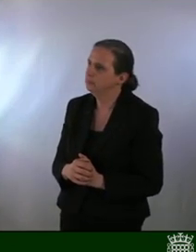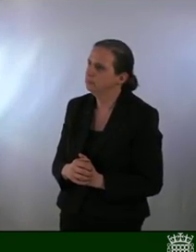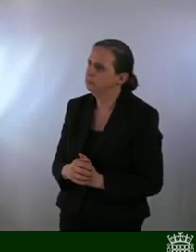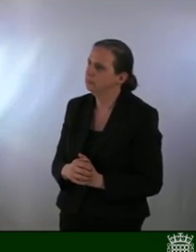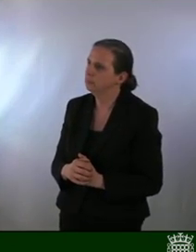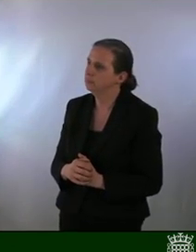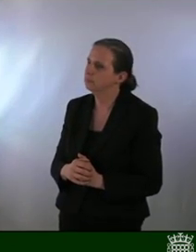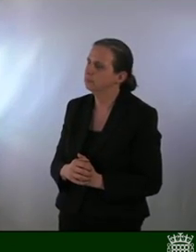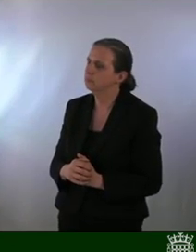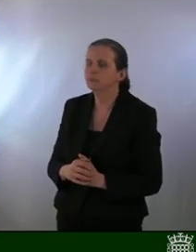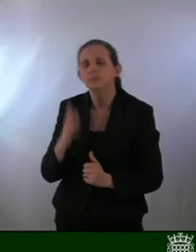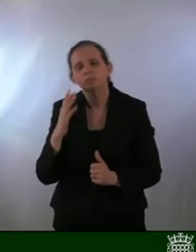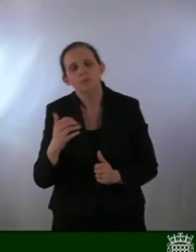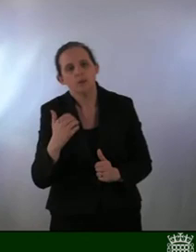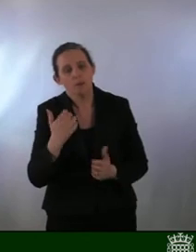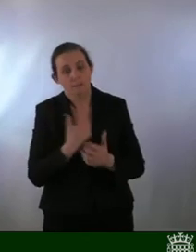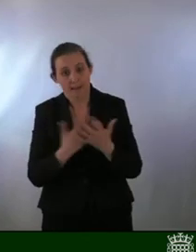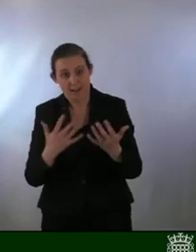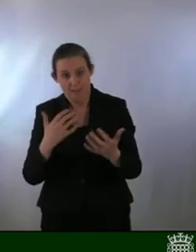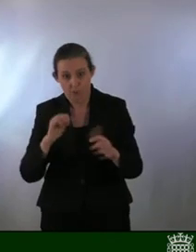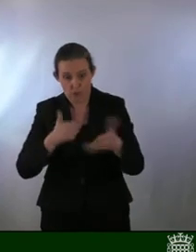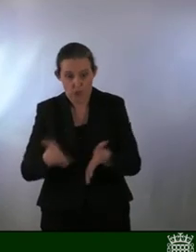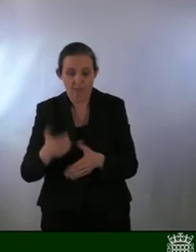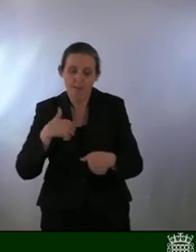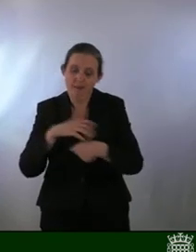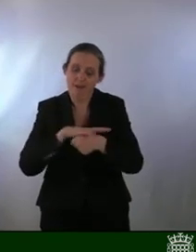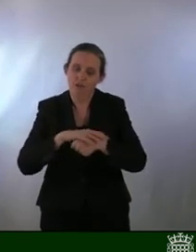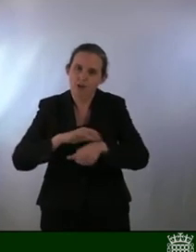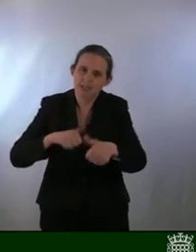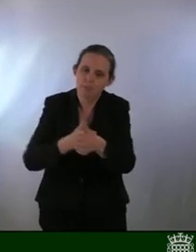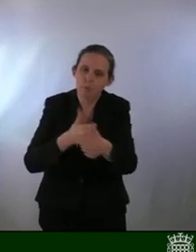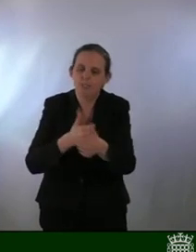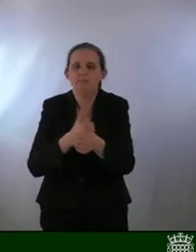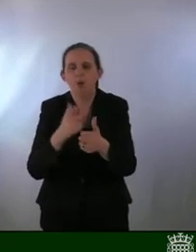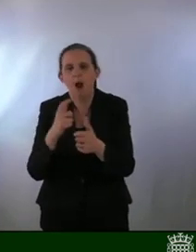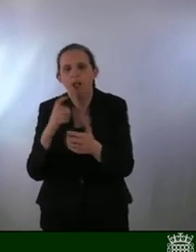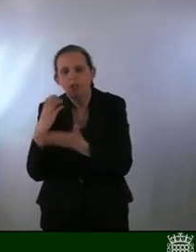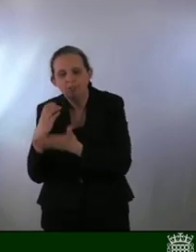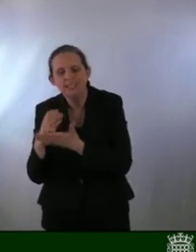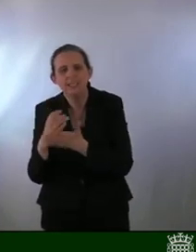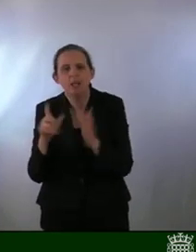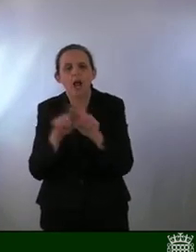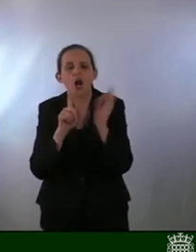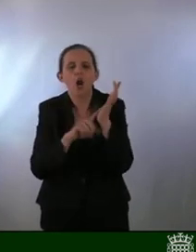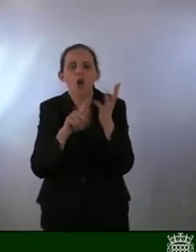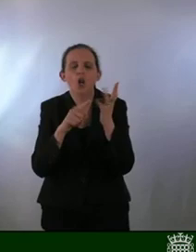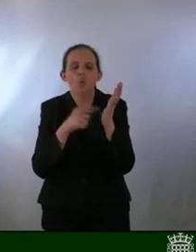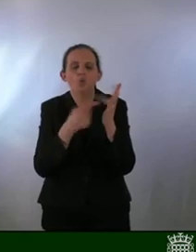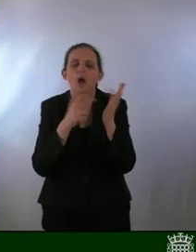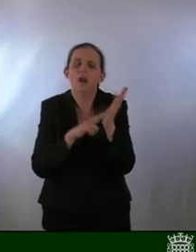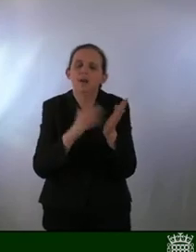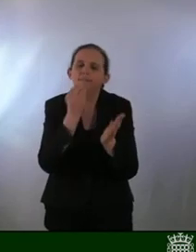local services in my constituency are supported by the third sector, such as charities like Luton Food Bank. They're going to be hit by a double whammy of many